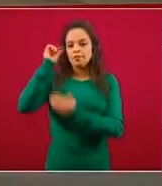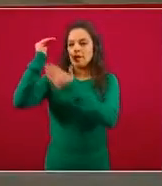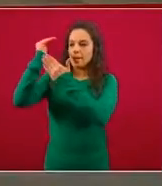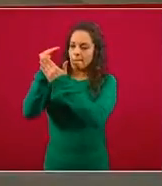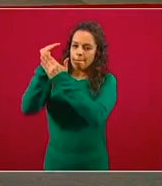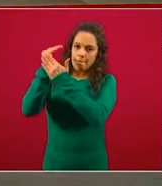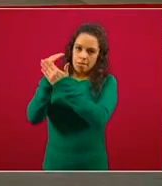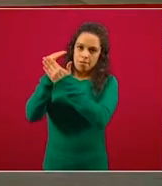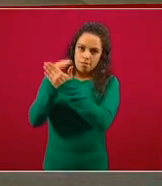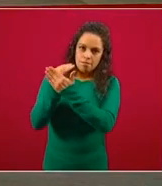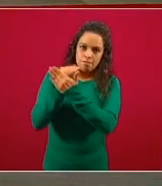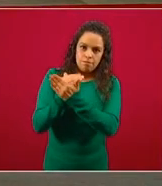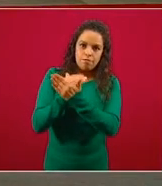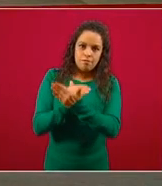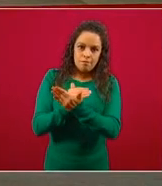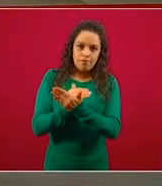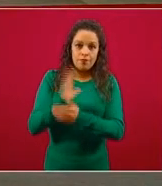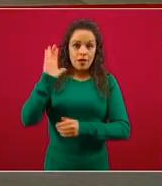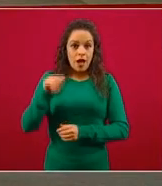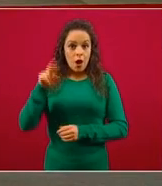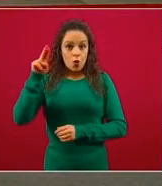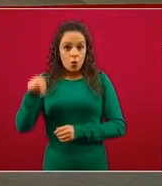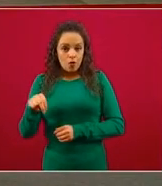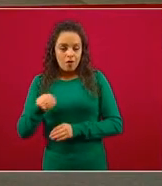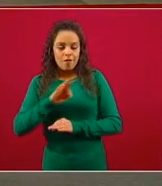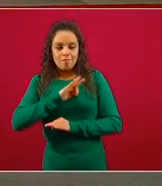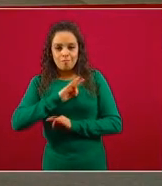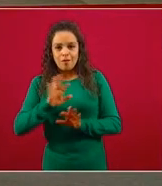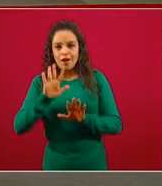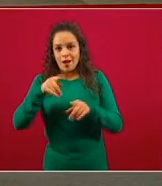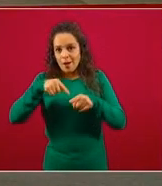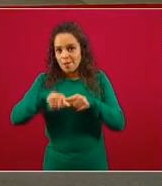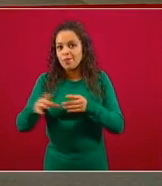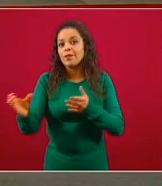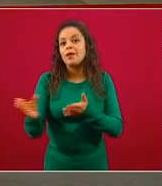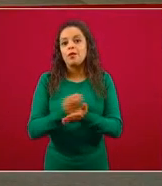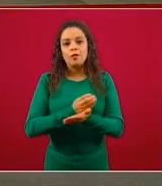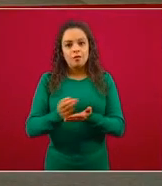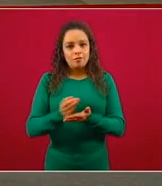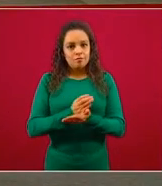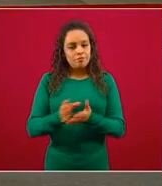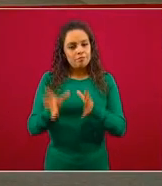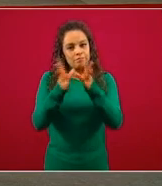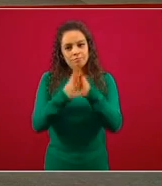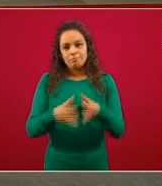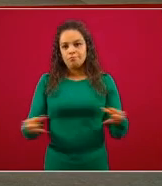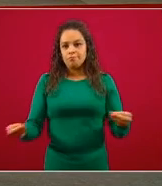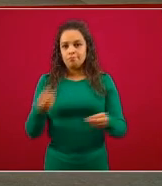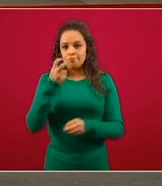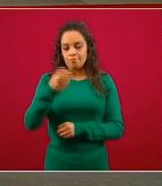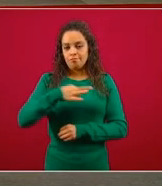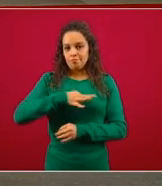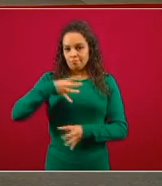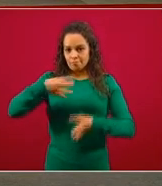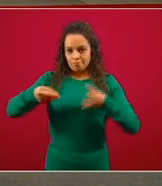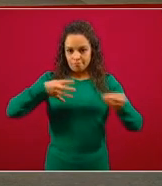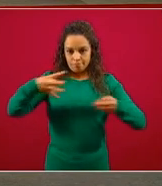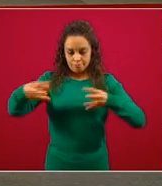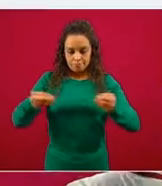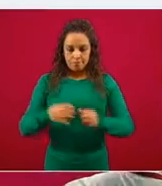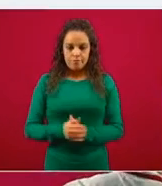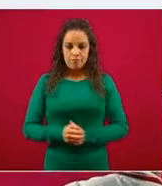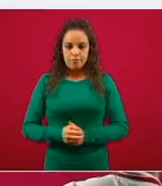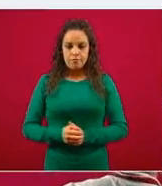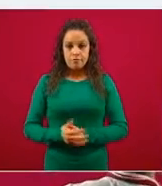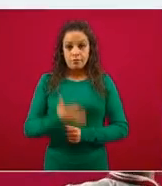are falling ill and going to the hospital. I want to be very clear about something, because this applies to the